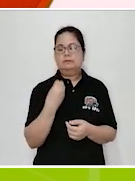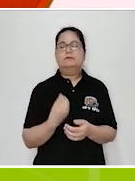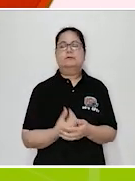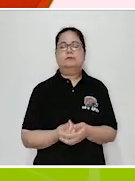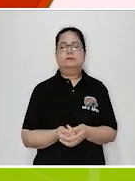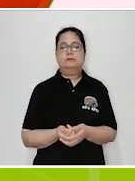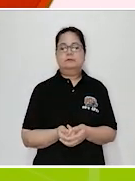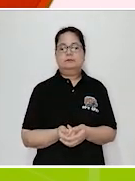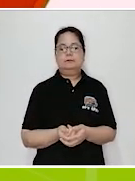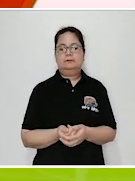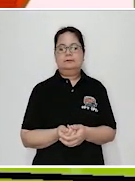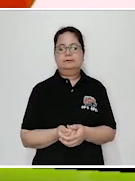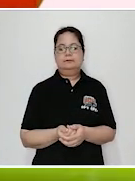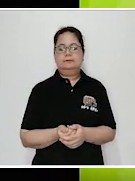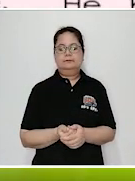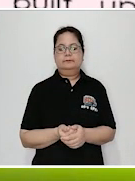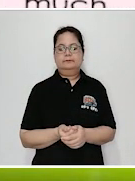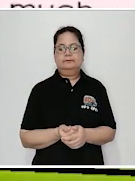wobbly.